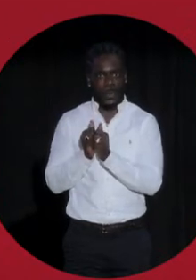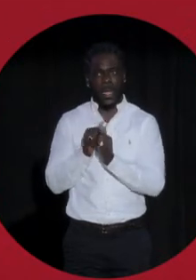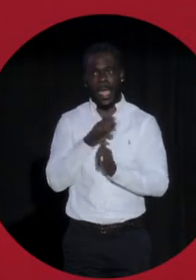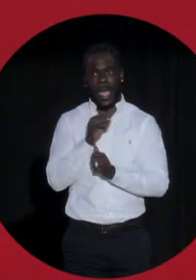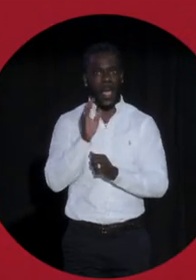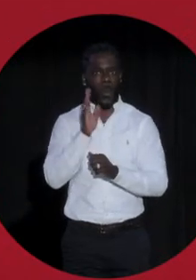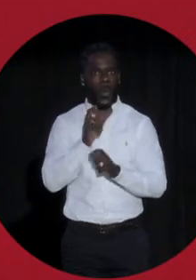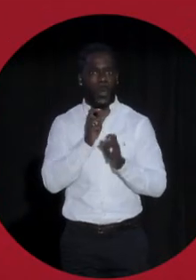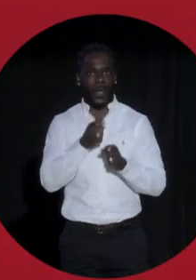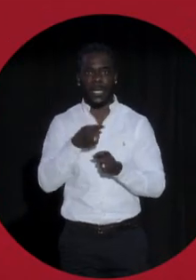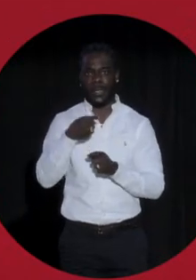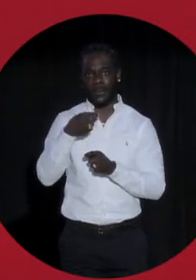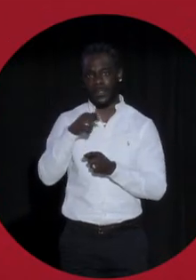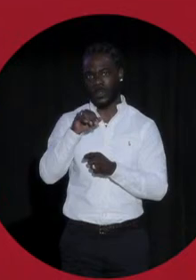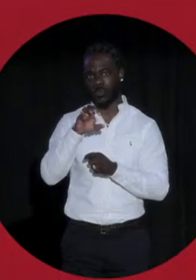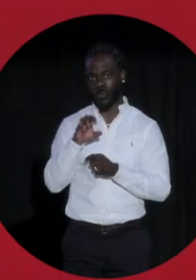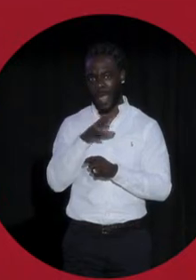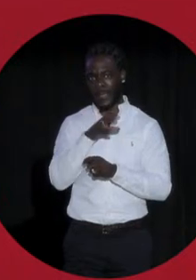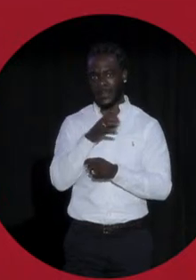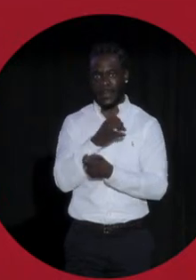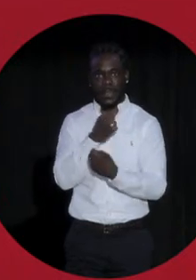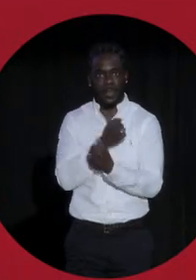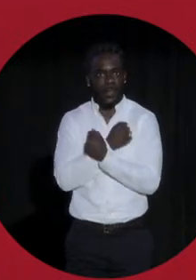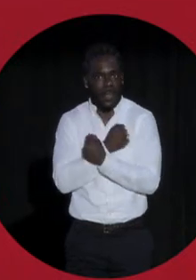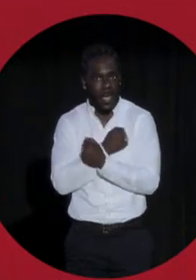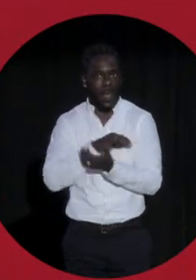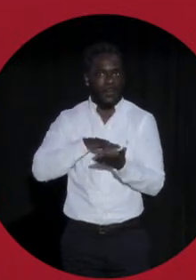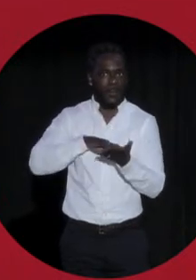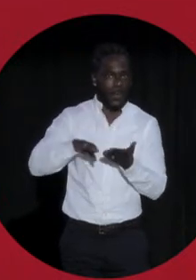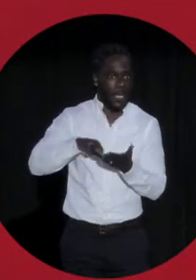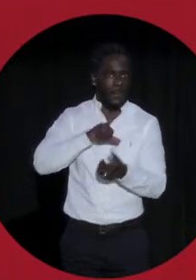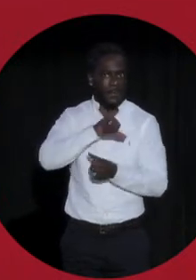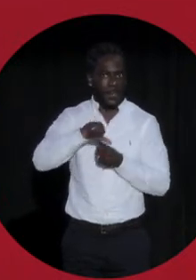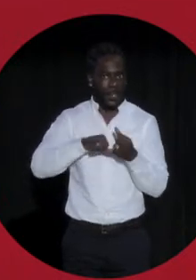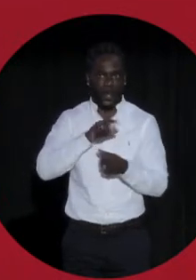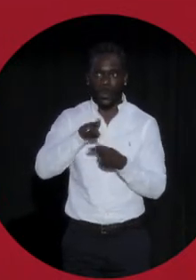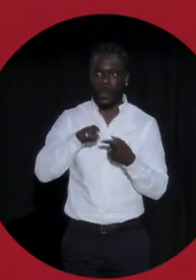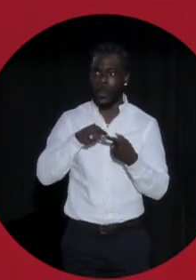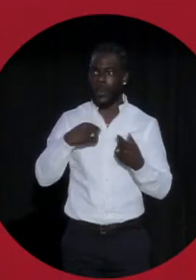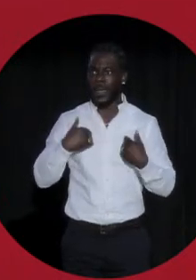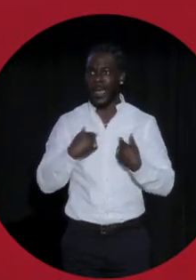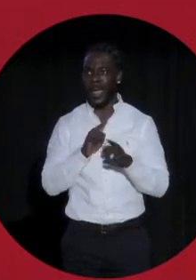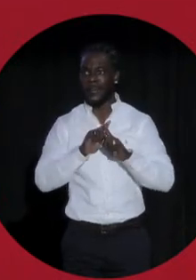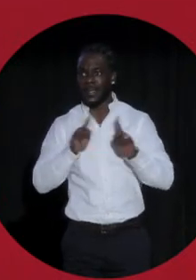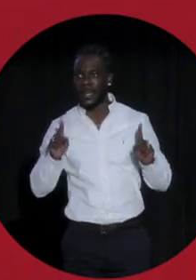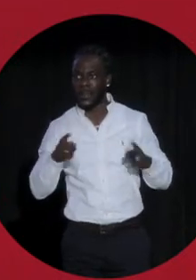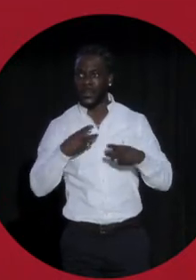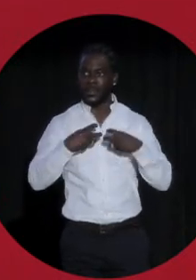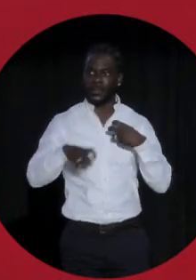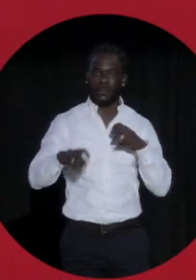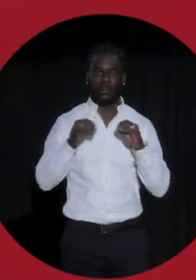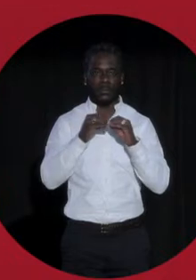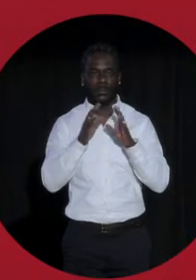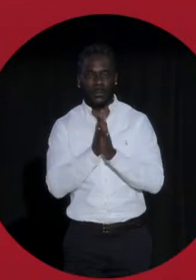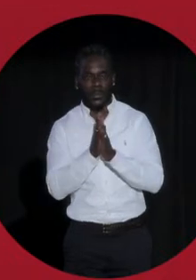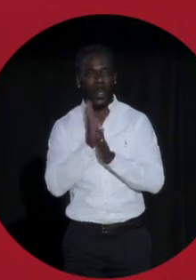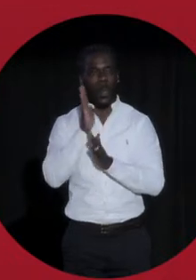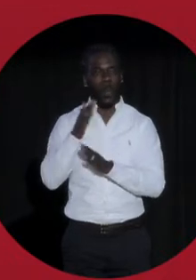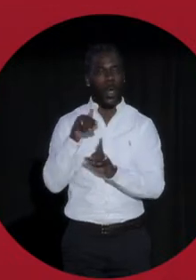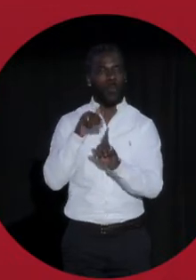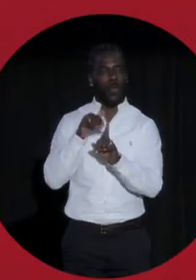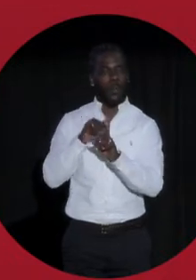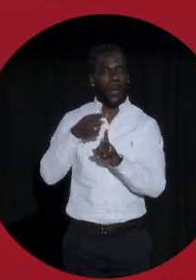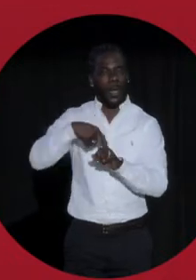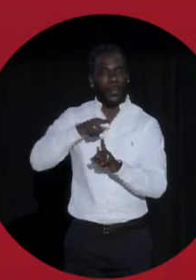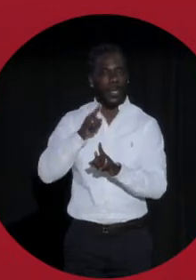give us the grace to love and forgive one another when we have differences or cause for resentment. It will remind us